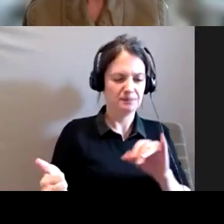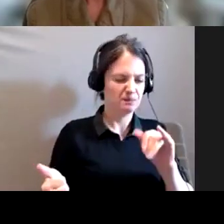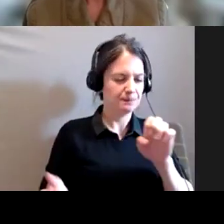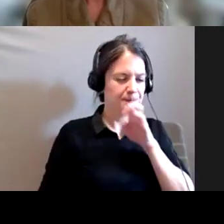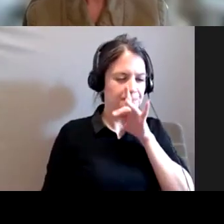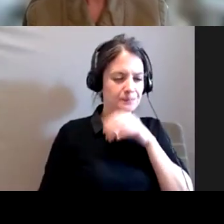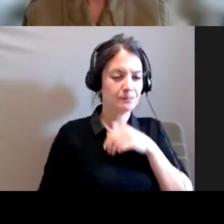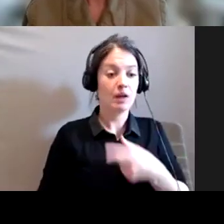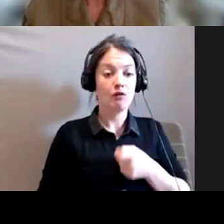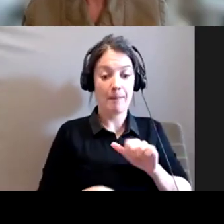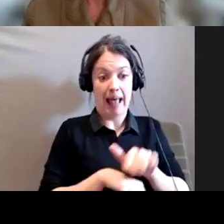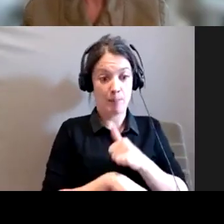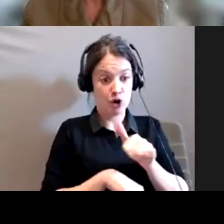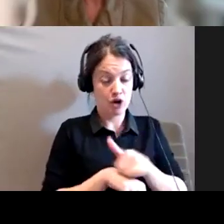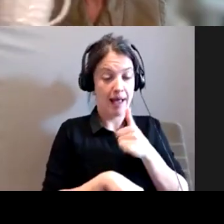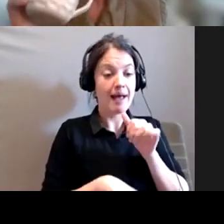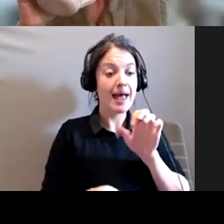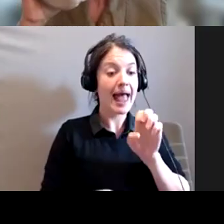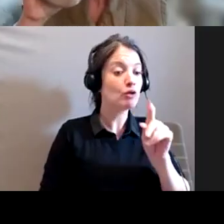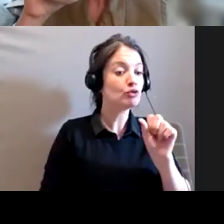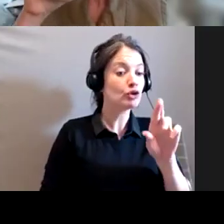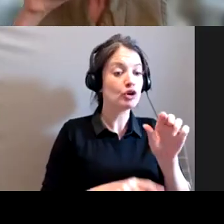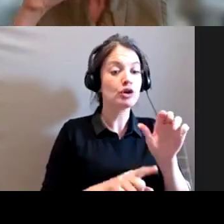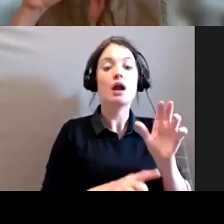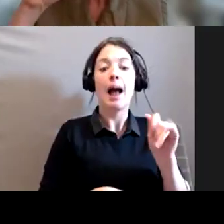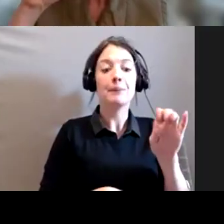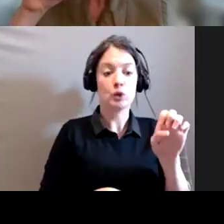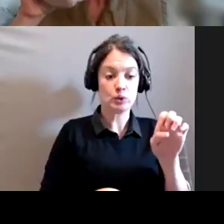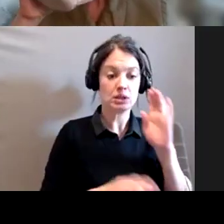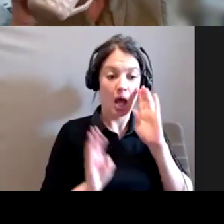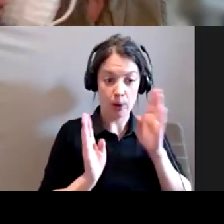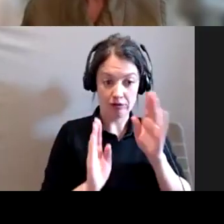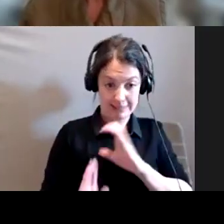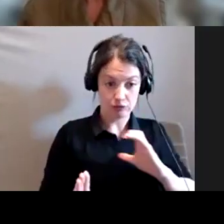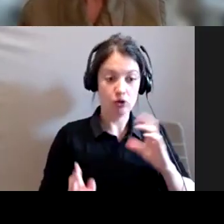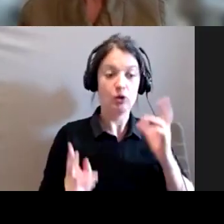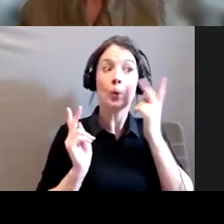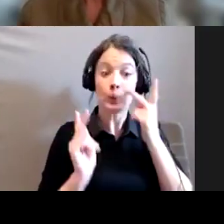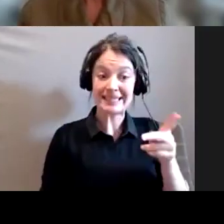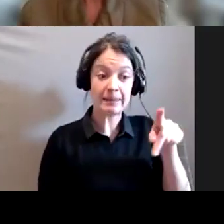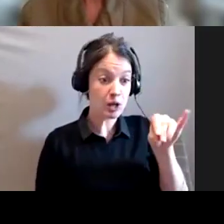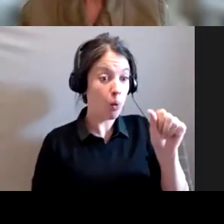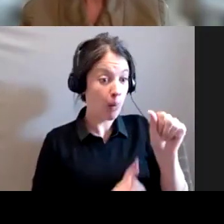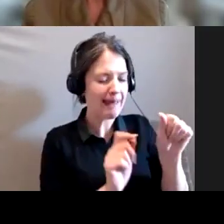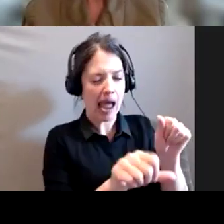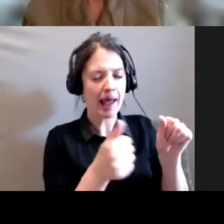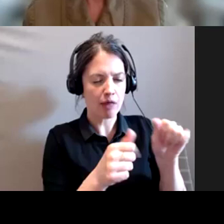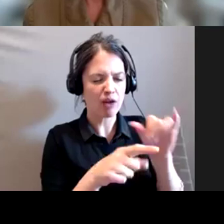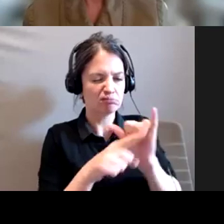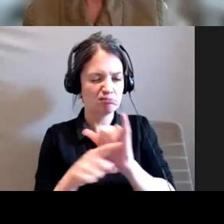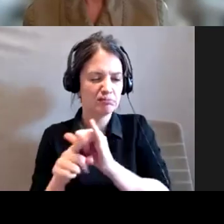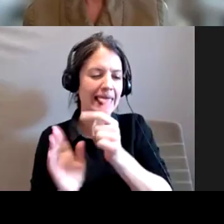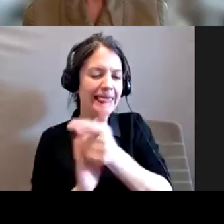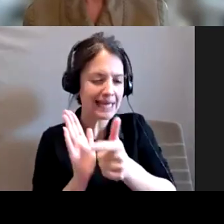Elder Abuse Awareness Council, we see powers of attorney and other legal financial instruments as some of the